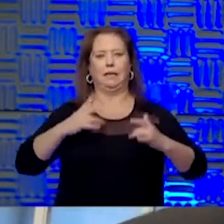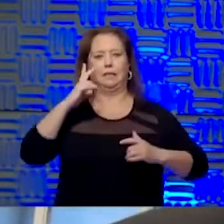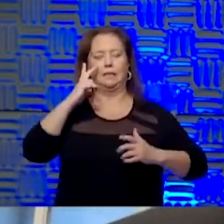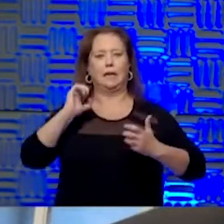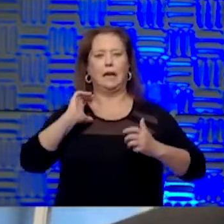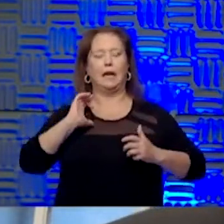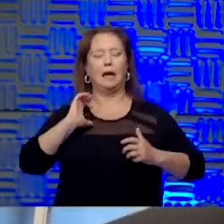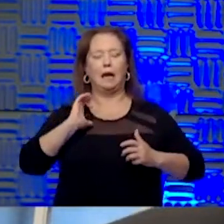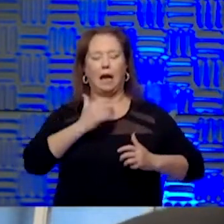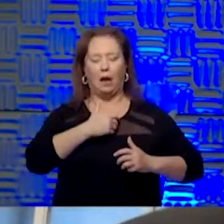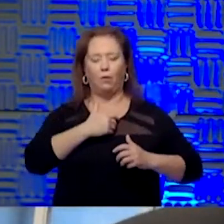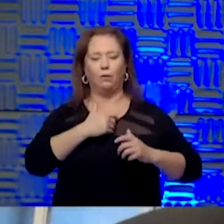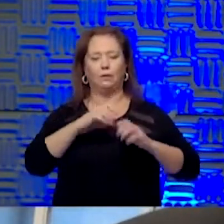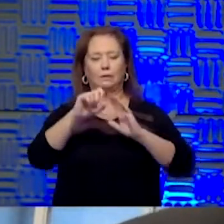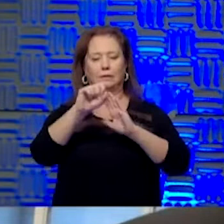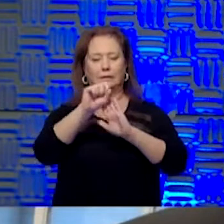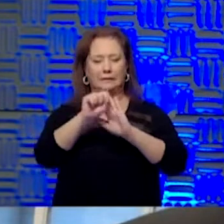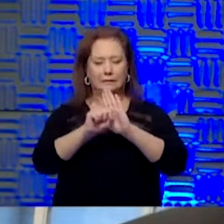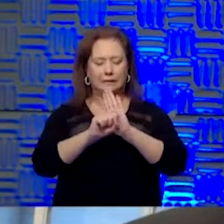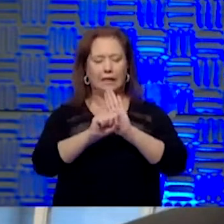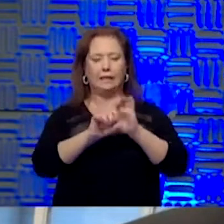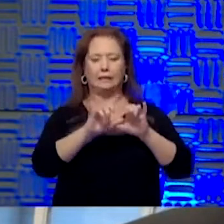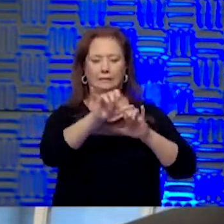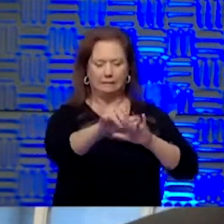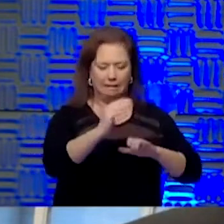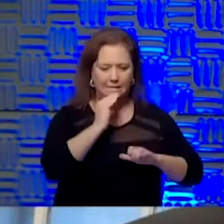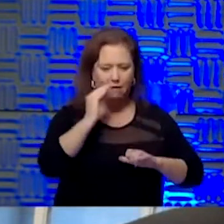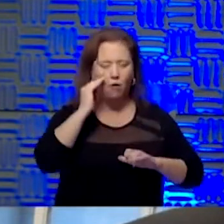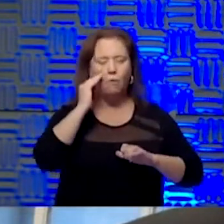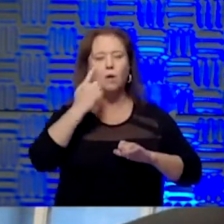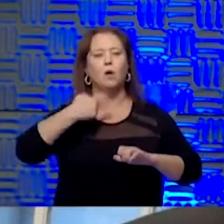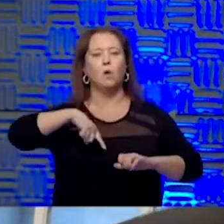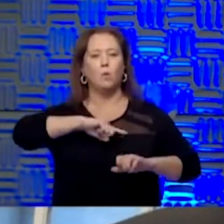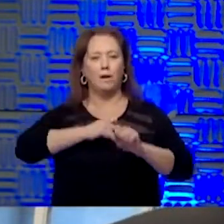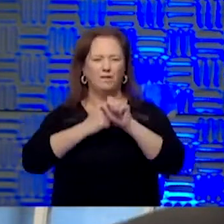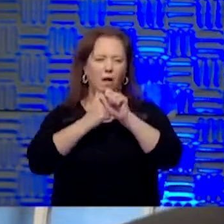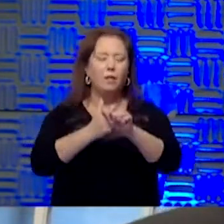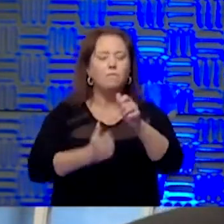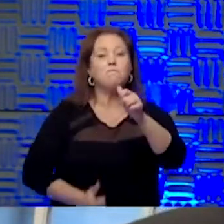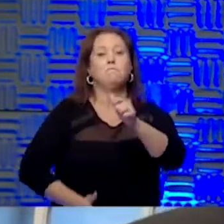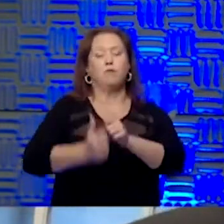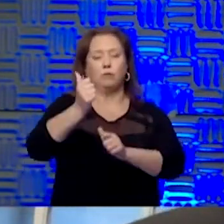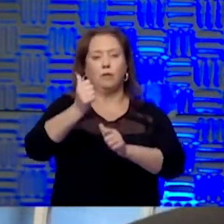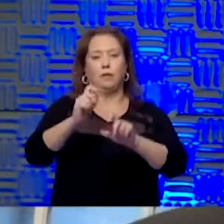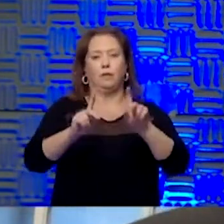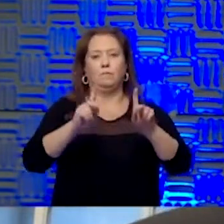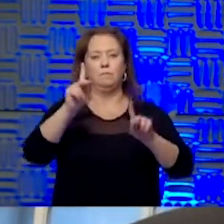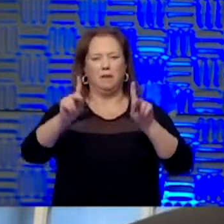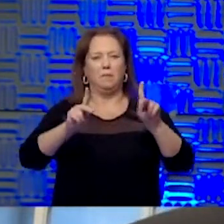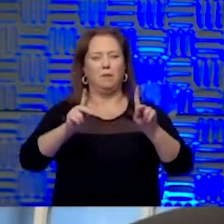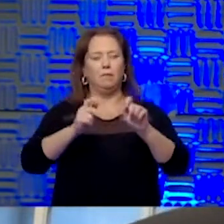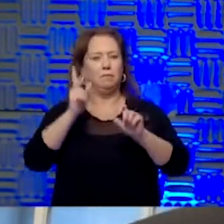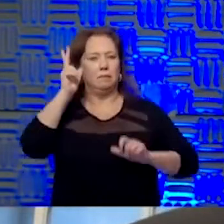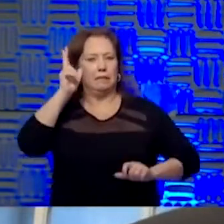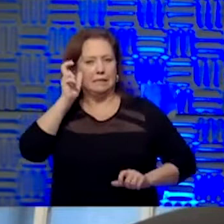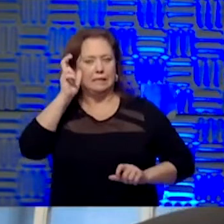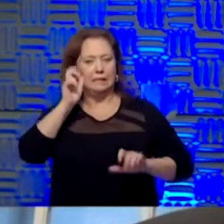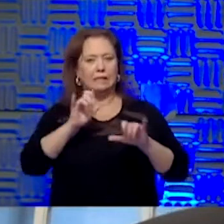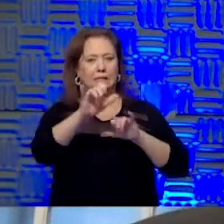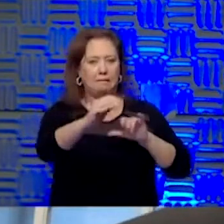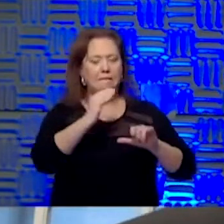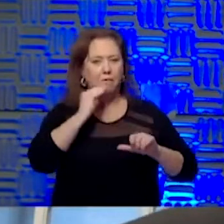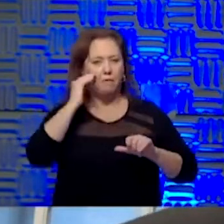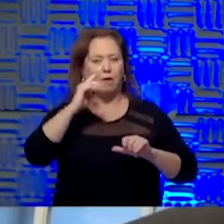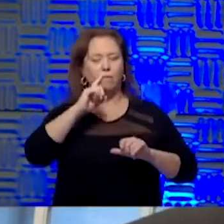went to the stay-at-home, how well that was adhered to, for the most part, by many of our folks. And I think that really has